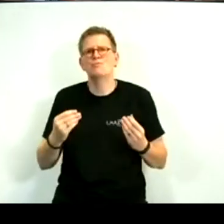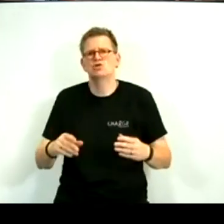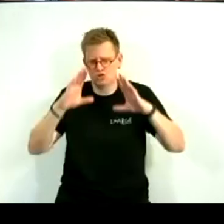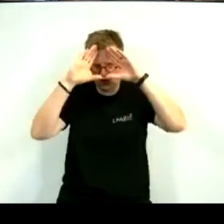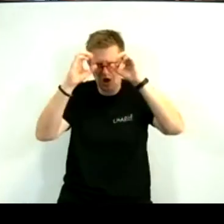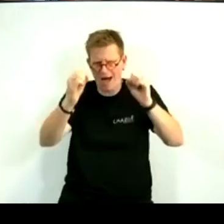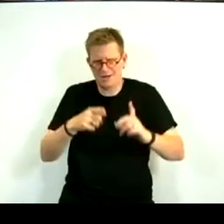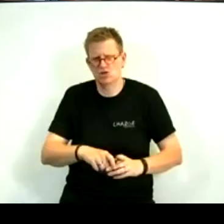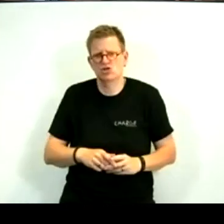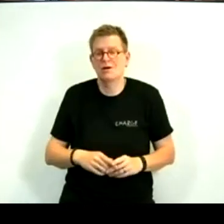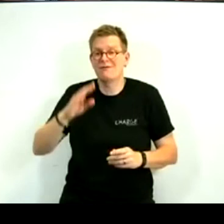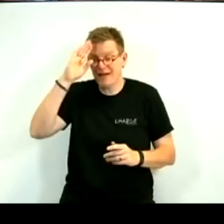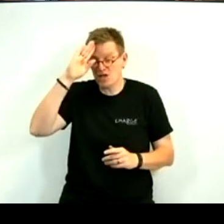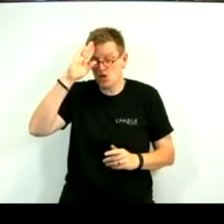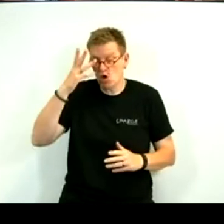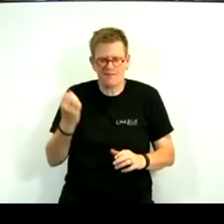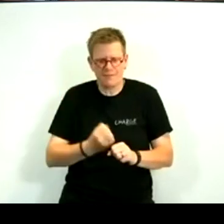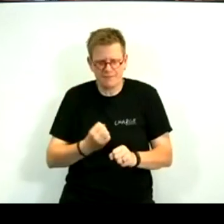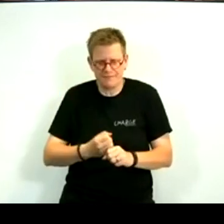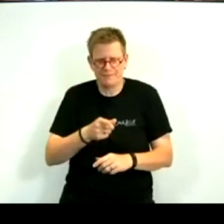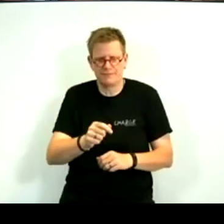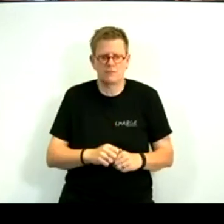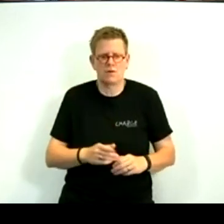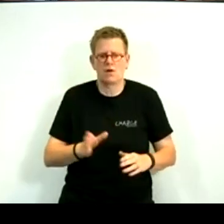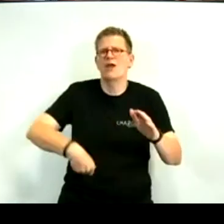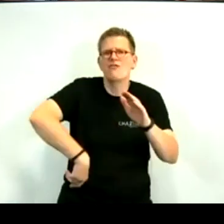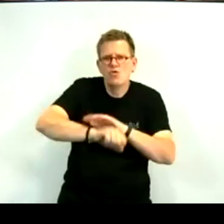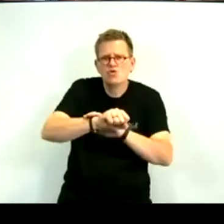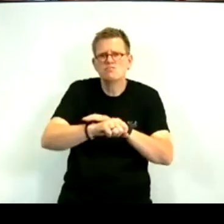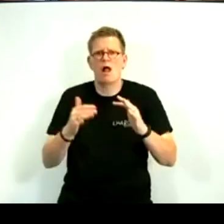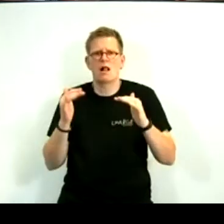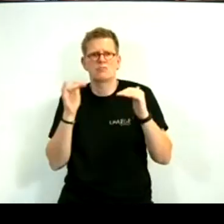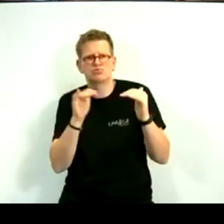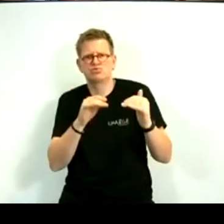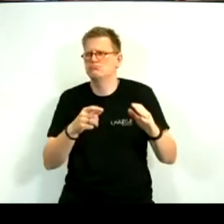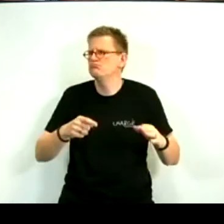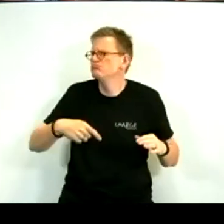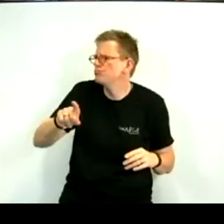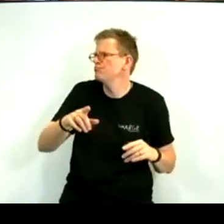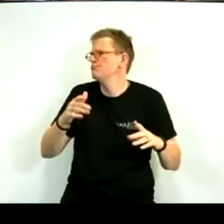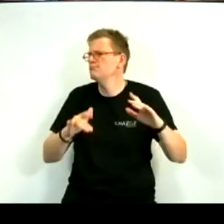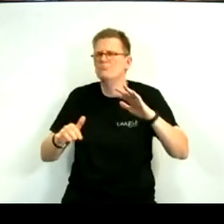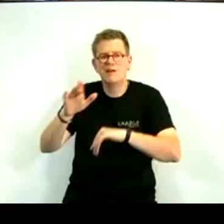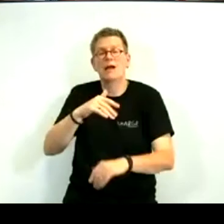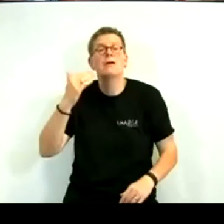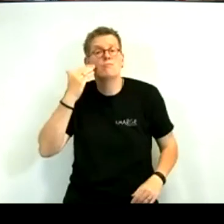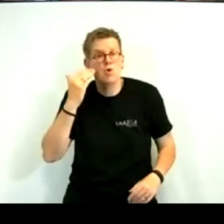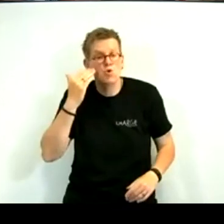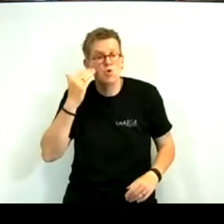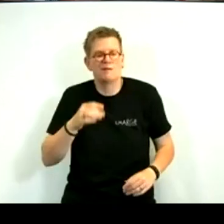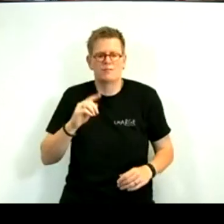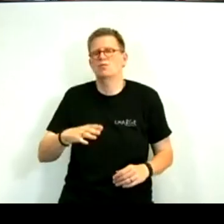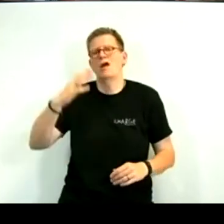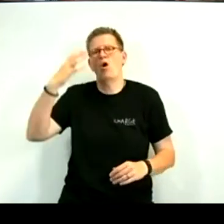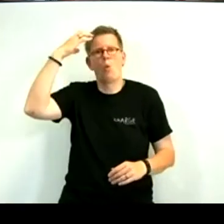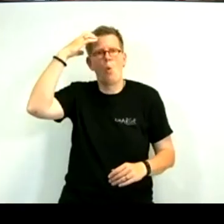with me and a few other people at one of our picnics, and he's worn out. He goes to his grandmother, he finds